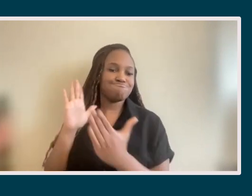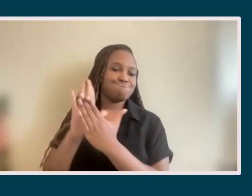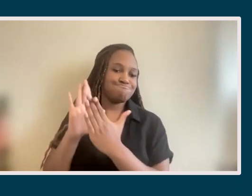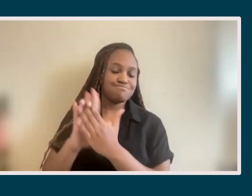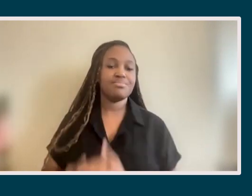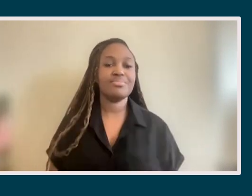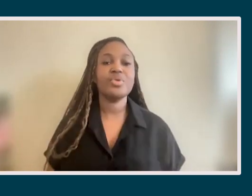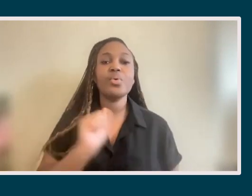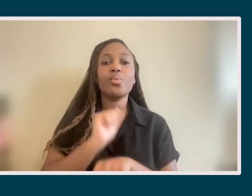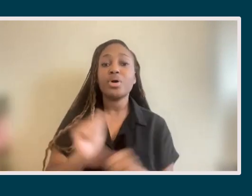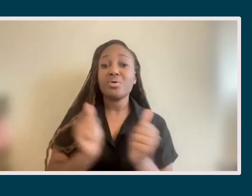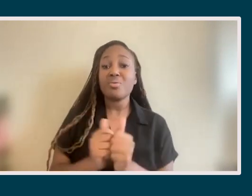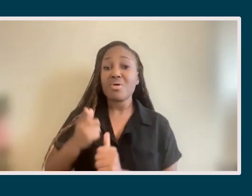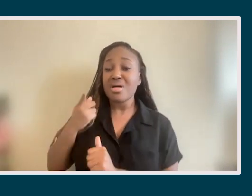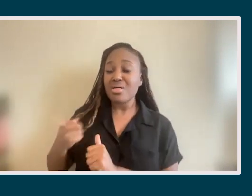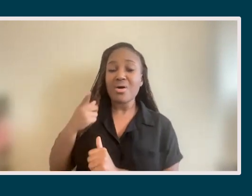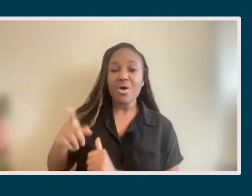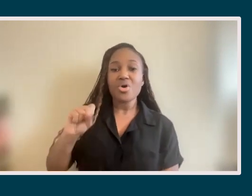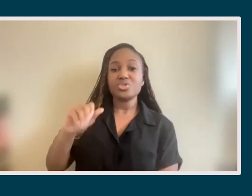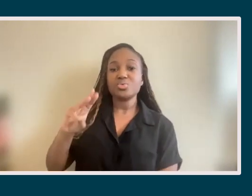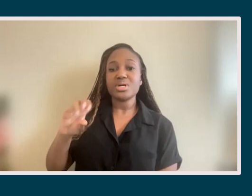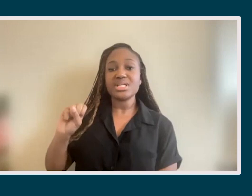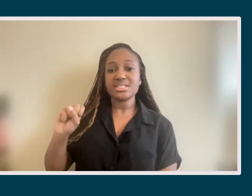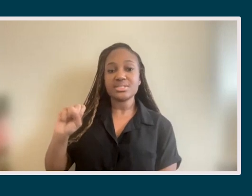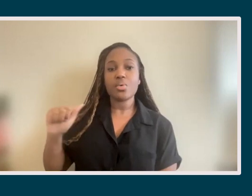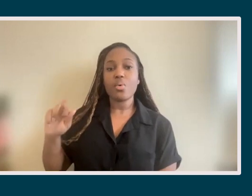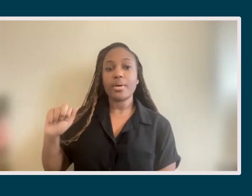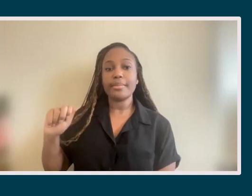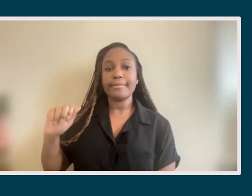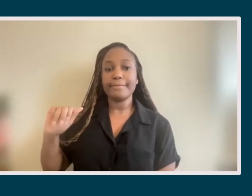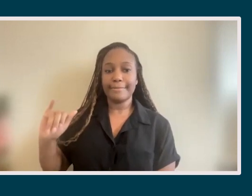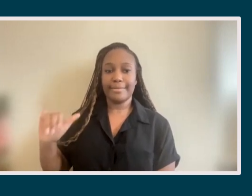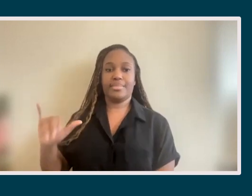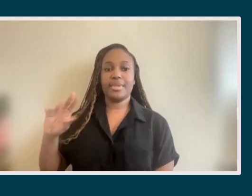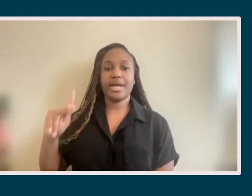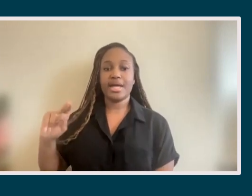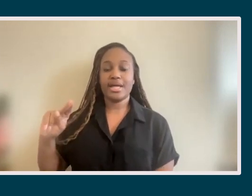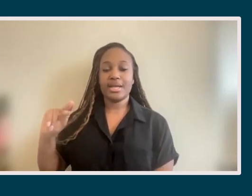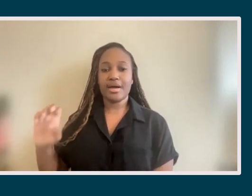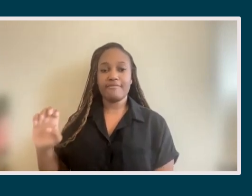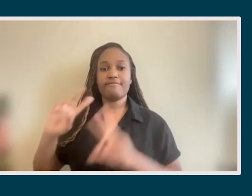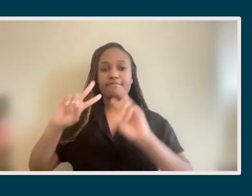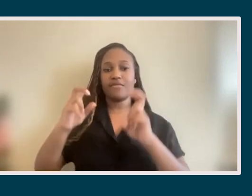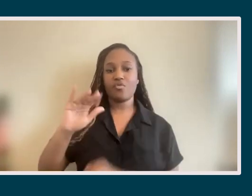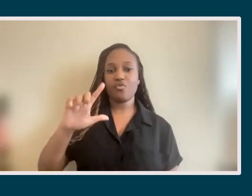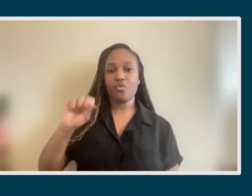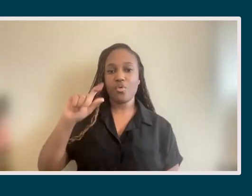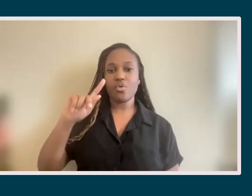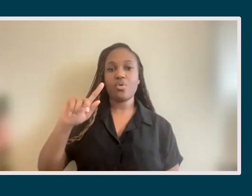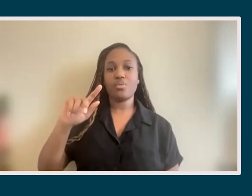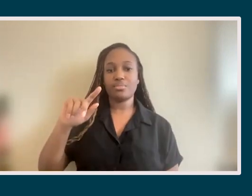them a Swiss Army knife, was that Ben Ruler, full stack creative producer, and all around good time. Welcome, Laura